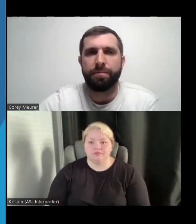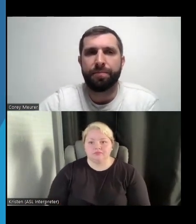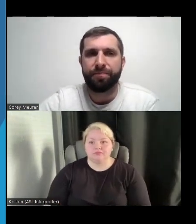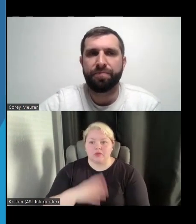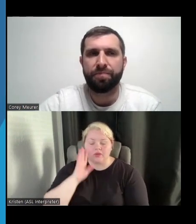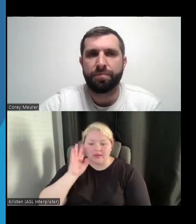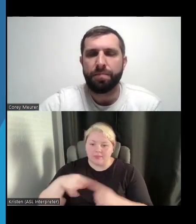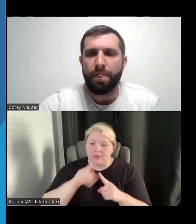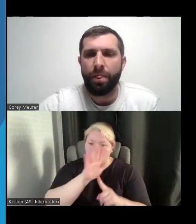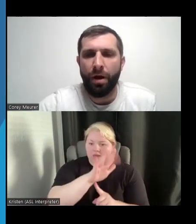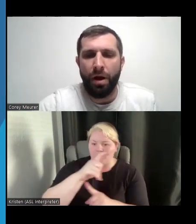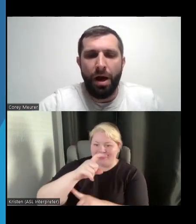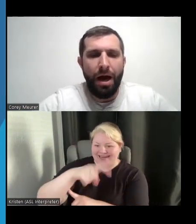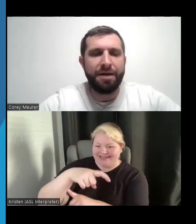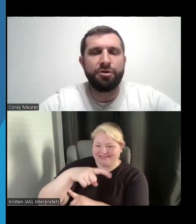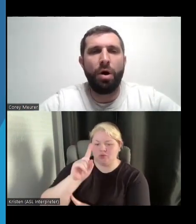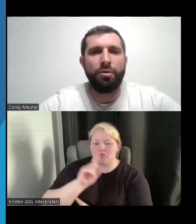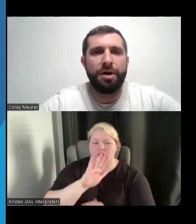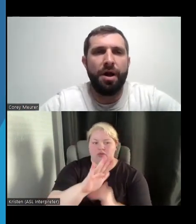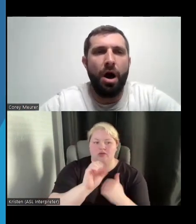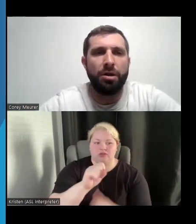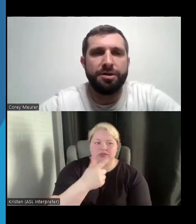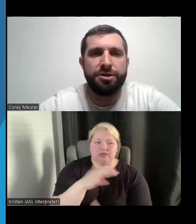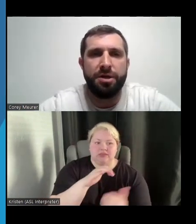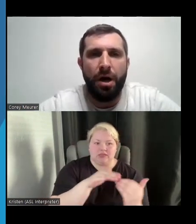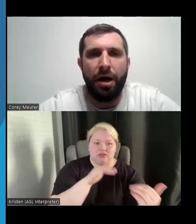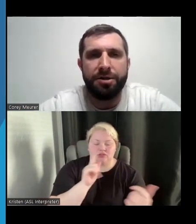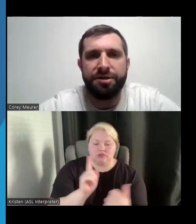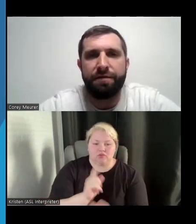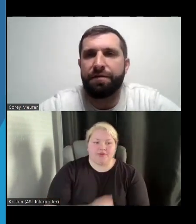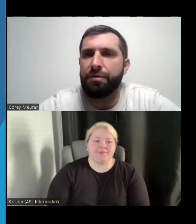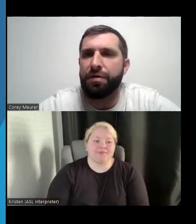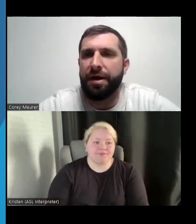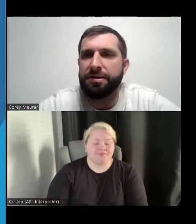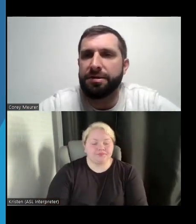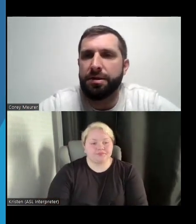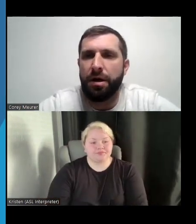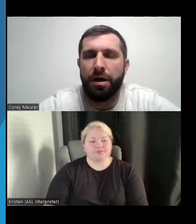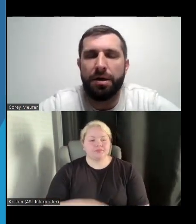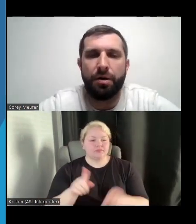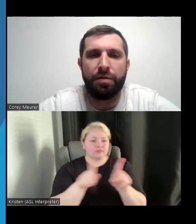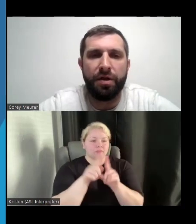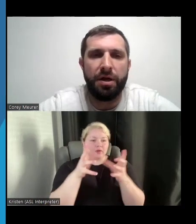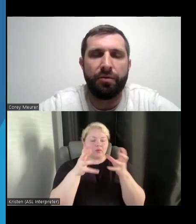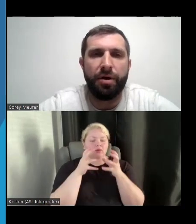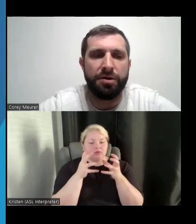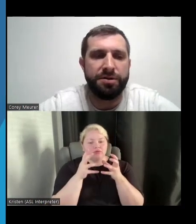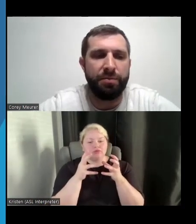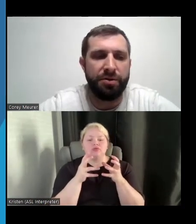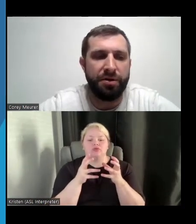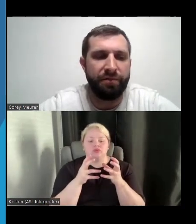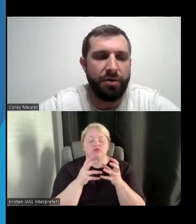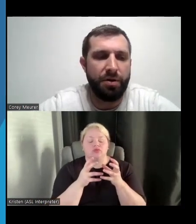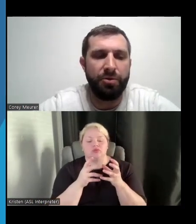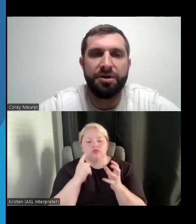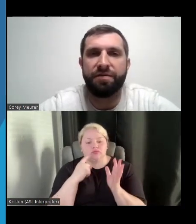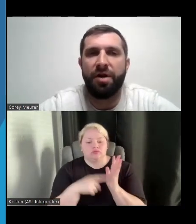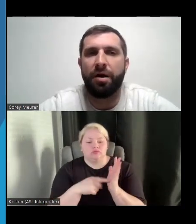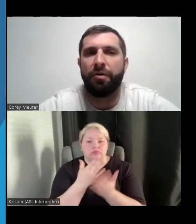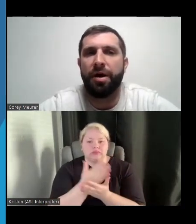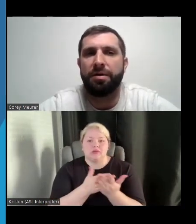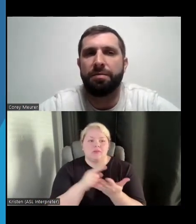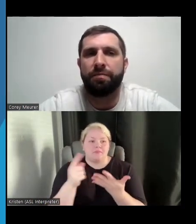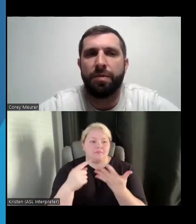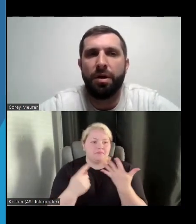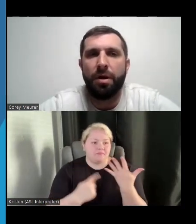at. I do want to acknowledge just a few things, thinking in regards to the building of communities